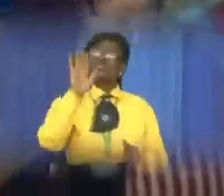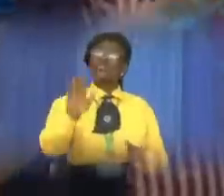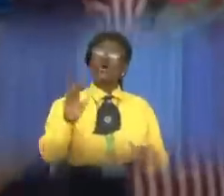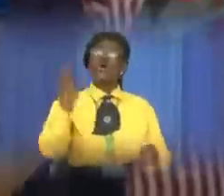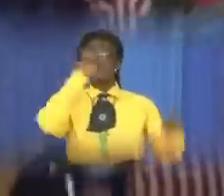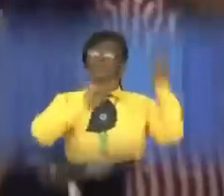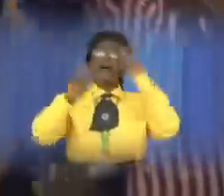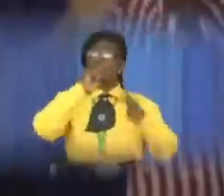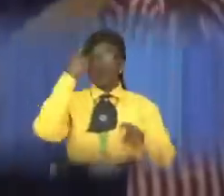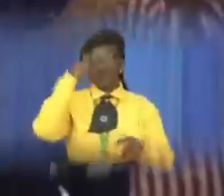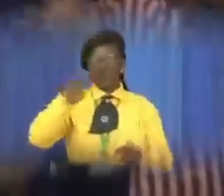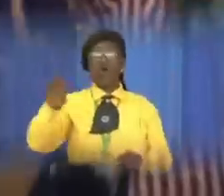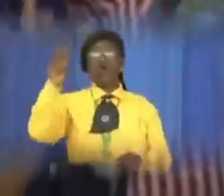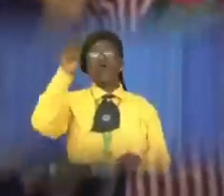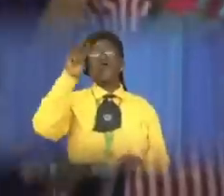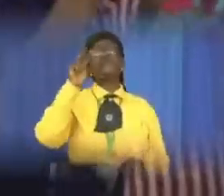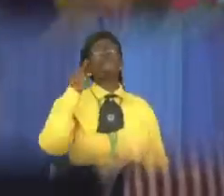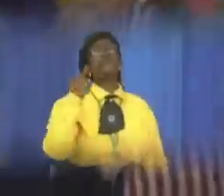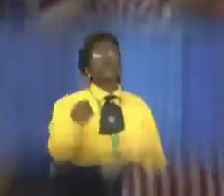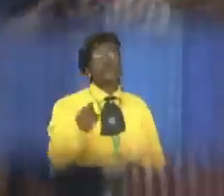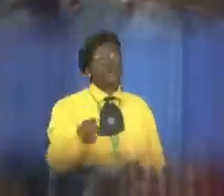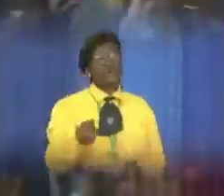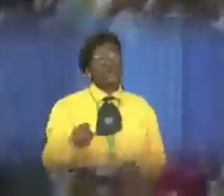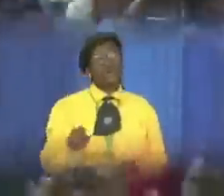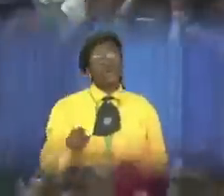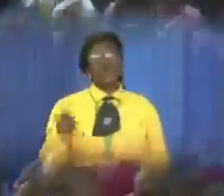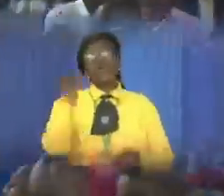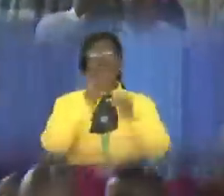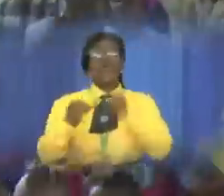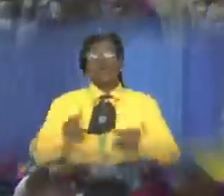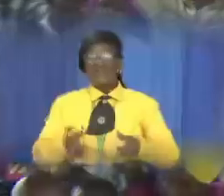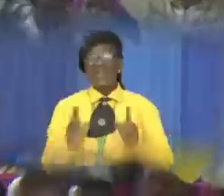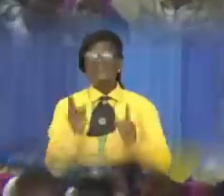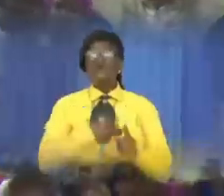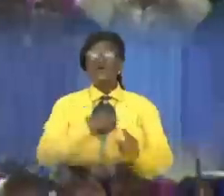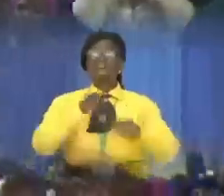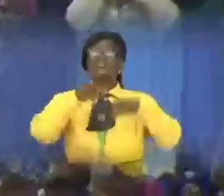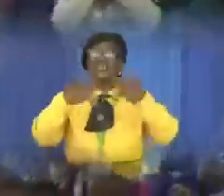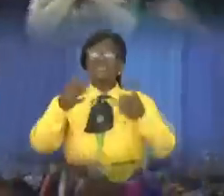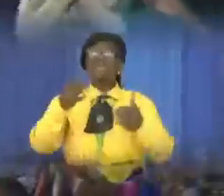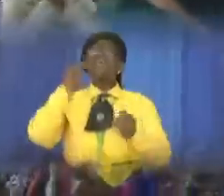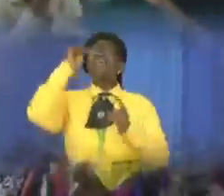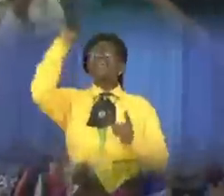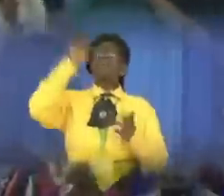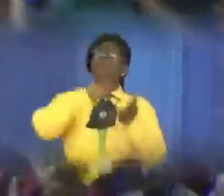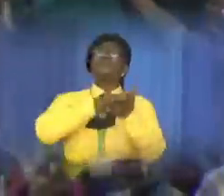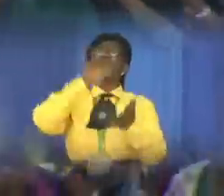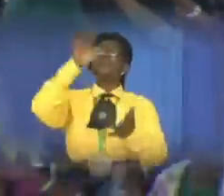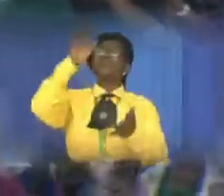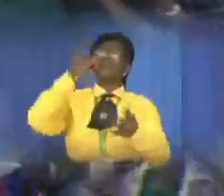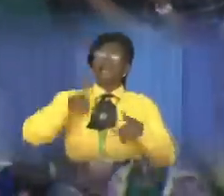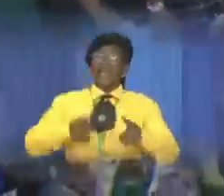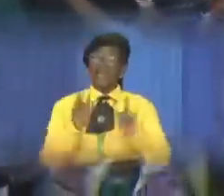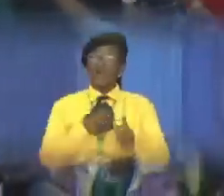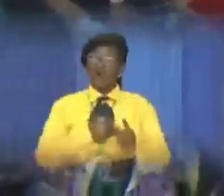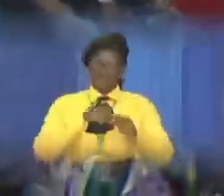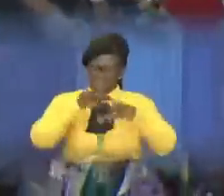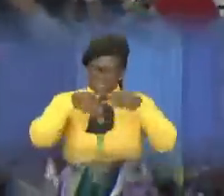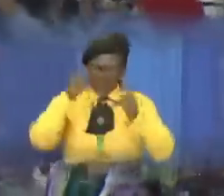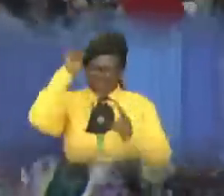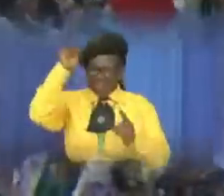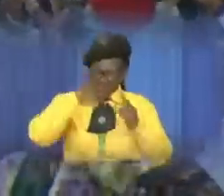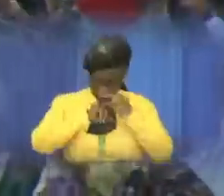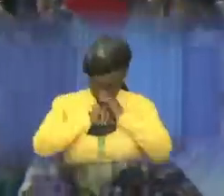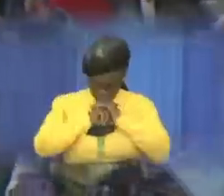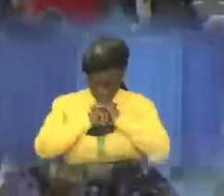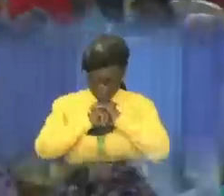Oh, let's praise him. Let's give him glory. Let's give him honor. Let's give him adoration. Let's magnify his holy